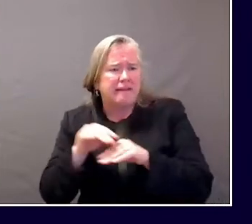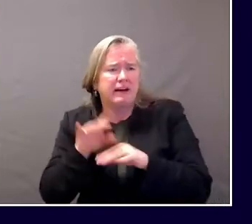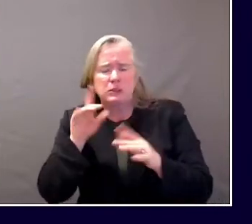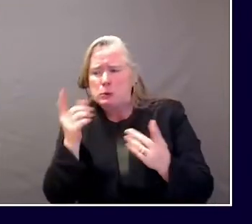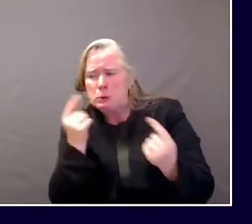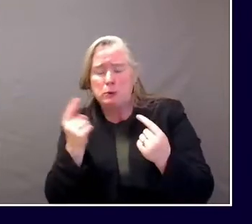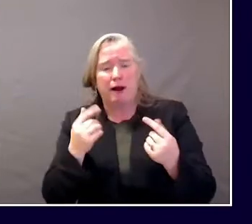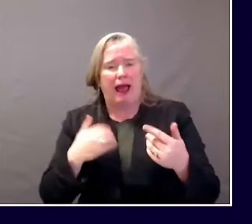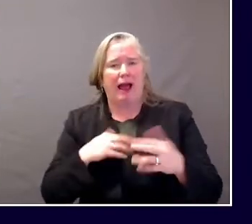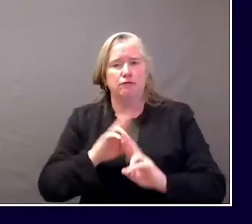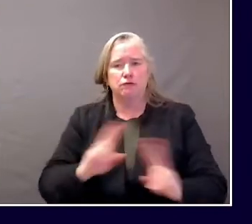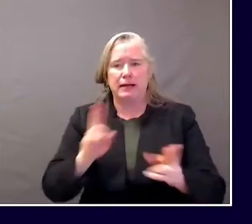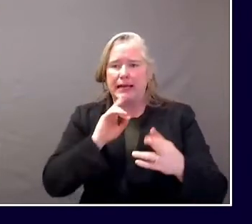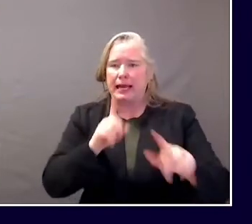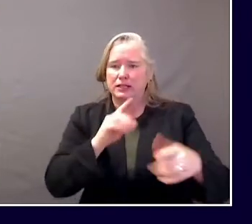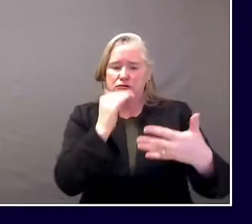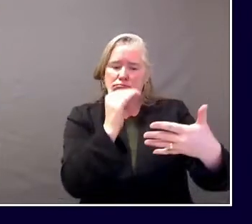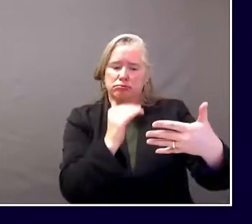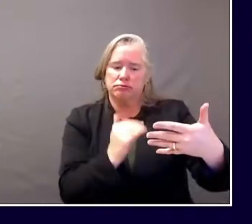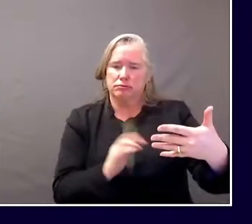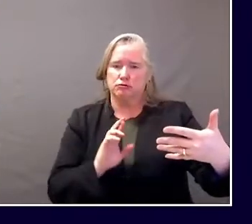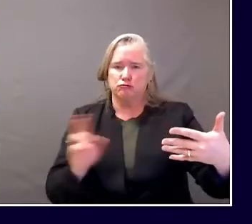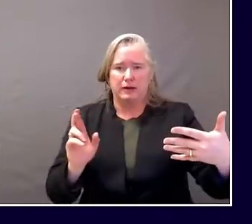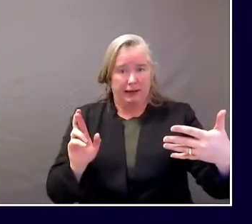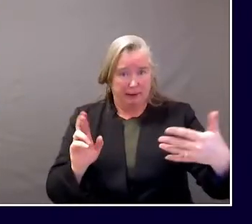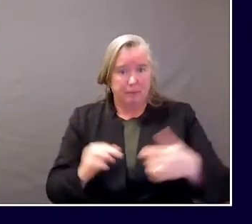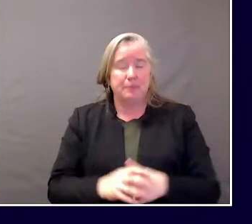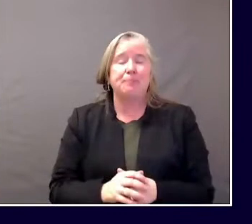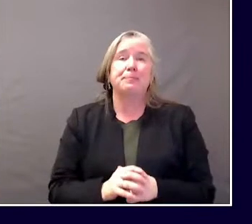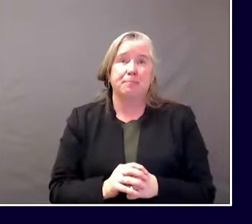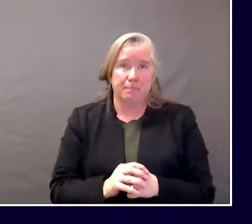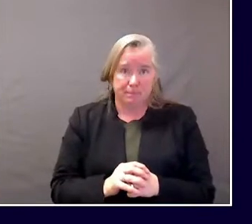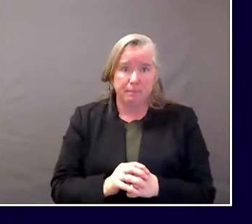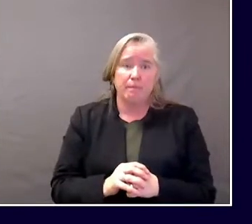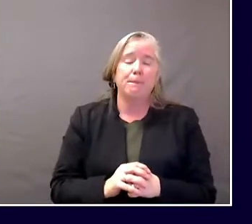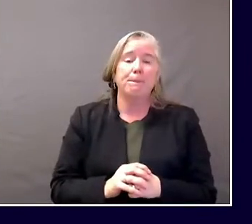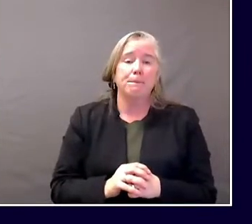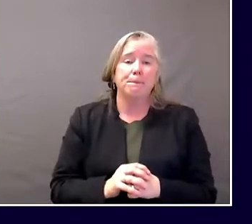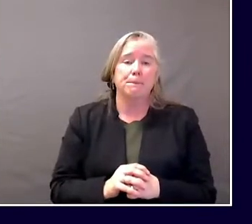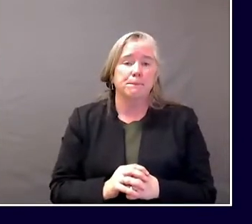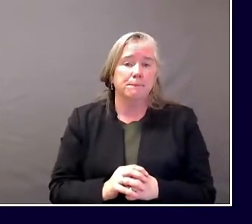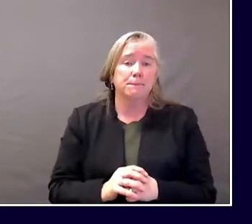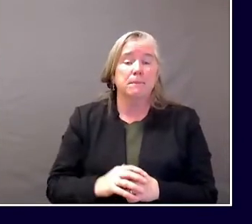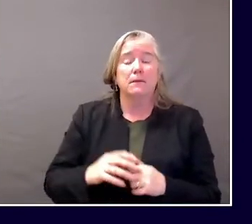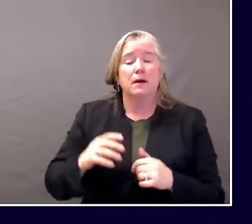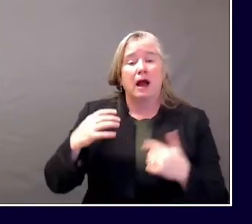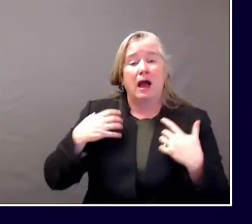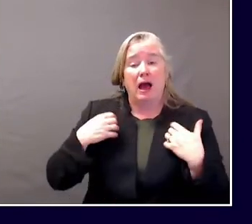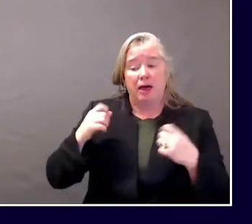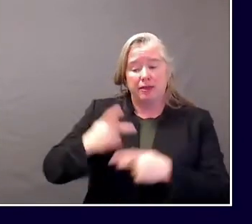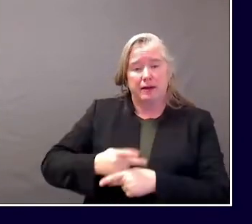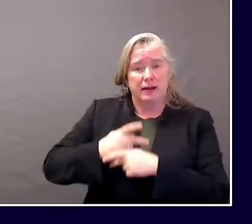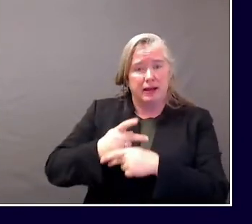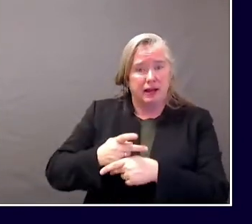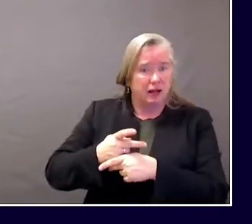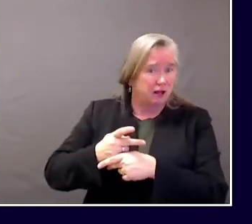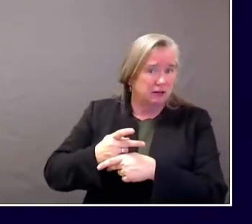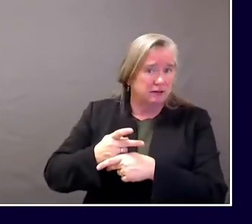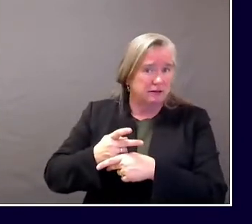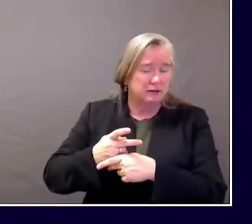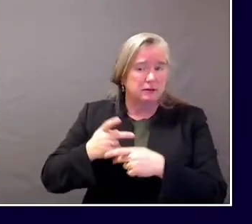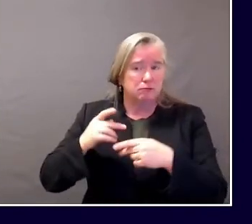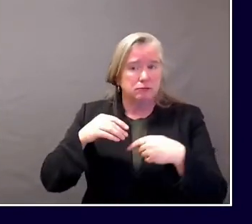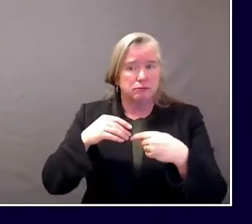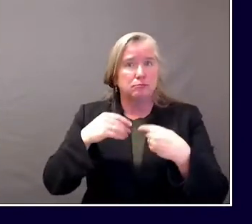that nature. I think as a result of that, among healthcare practitioners, we've seen uptake. Is